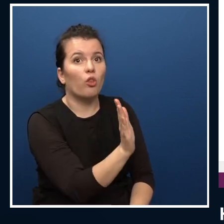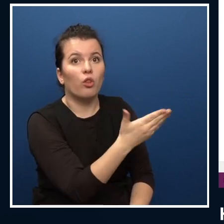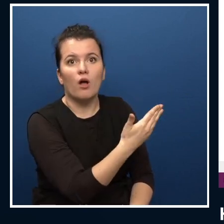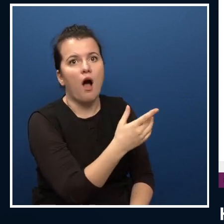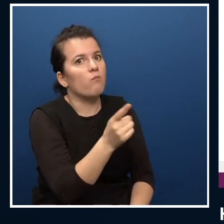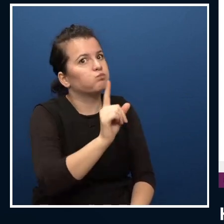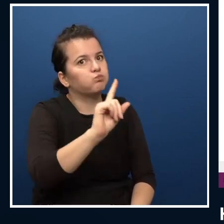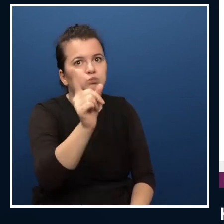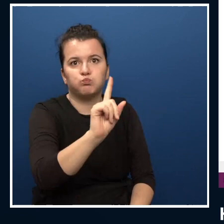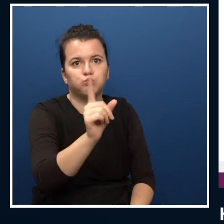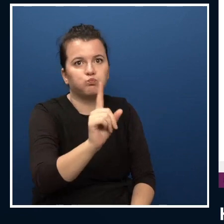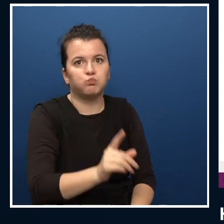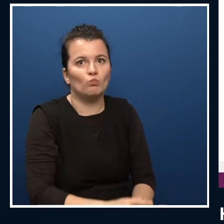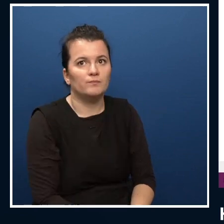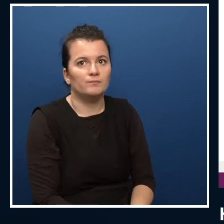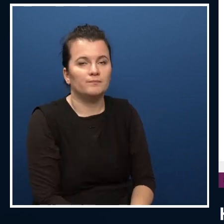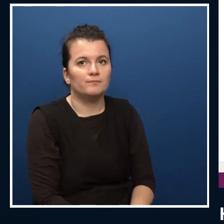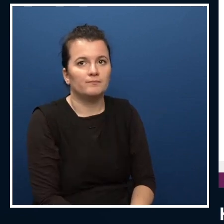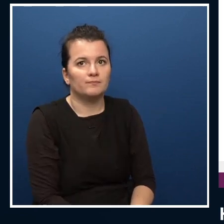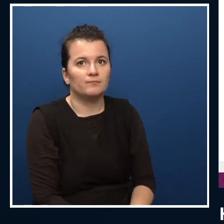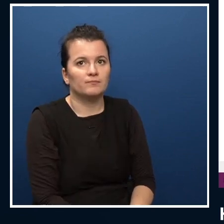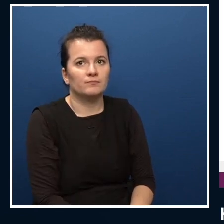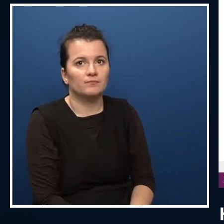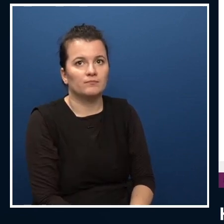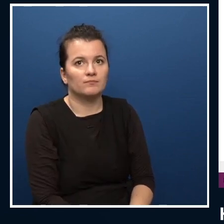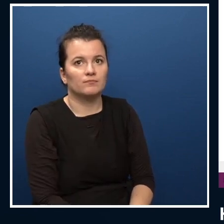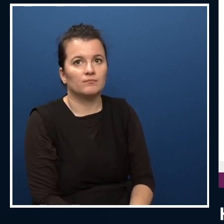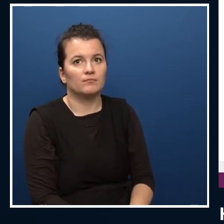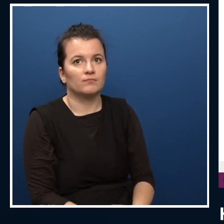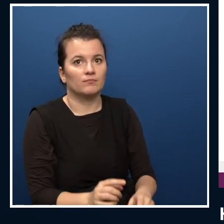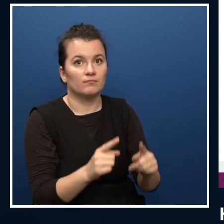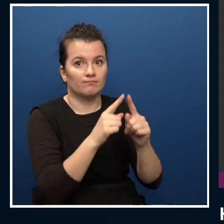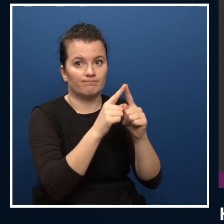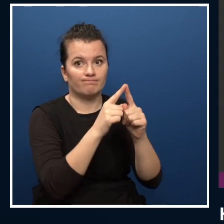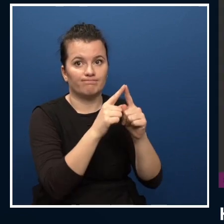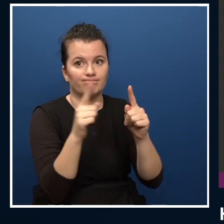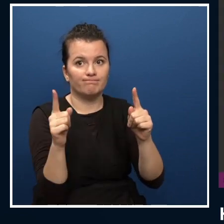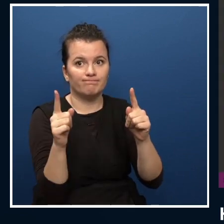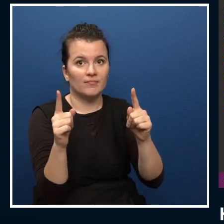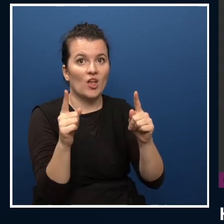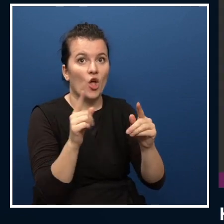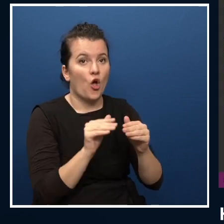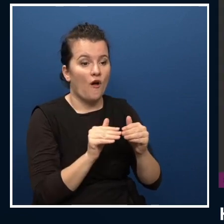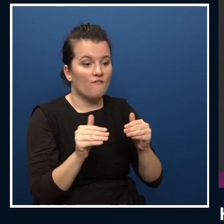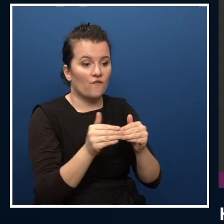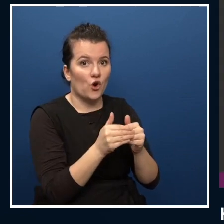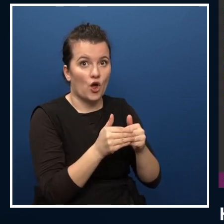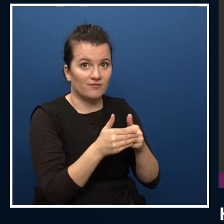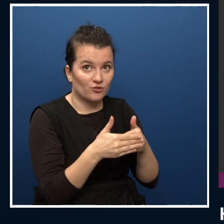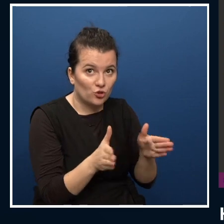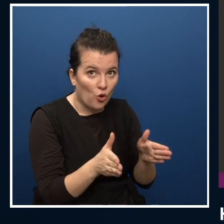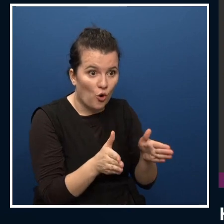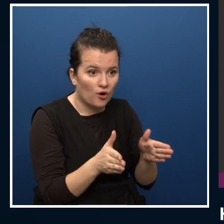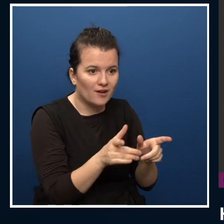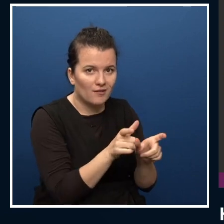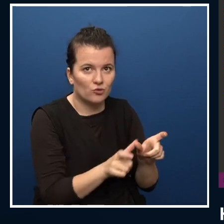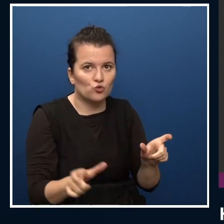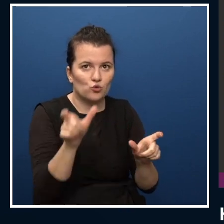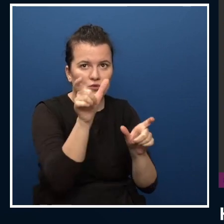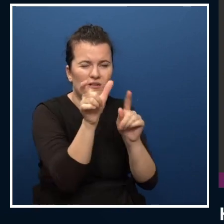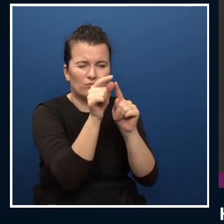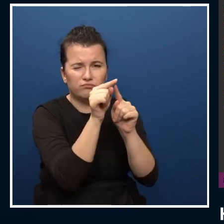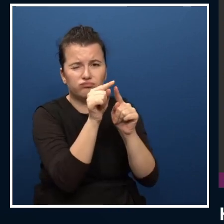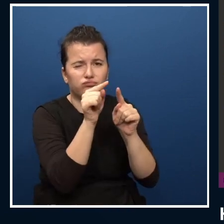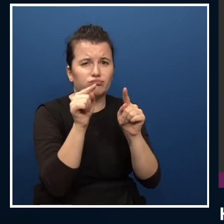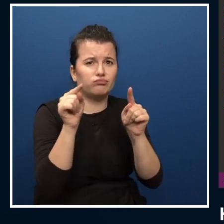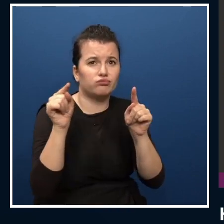is forwarding to a top-level location here. And if we go back to AFD